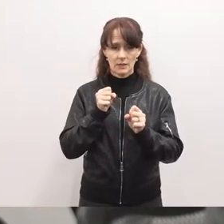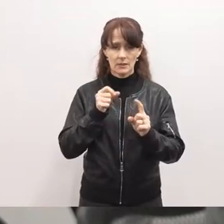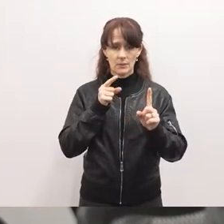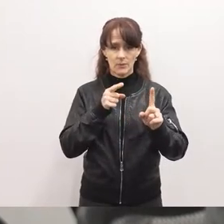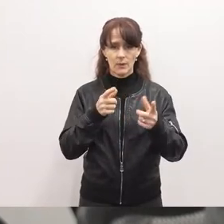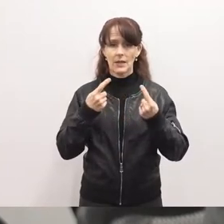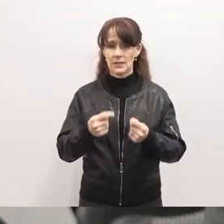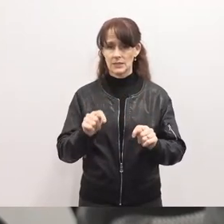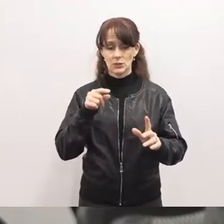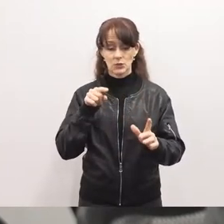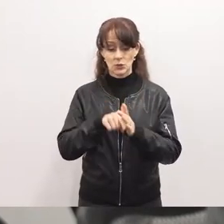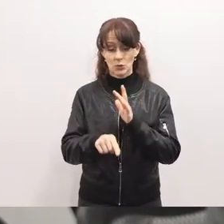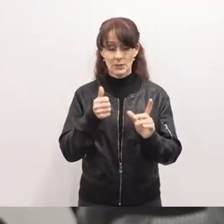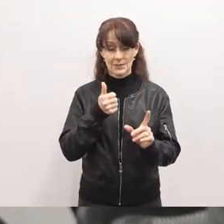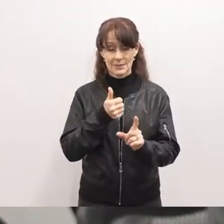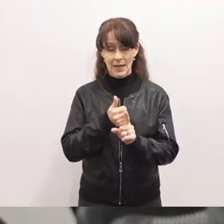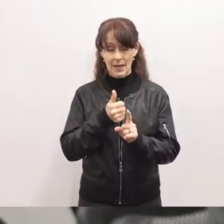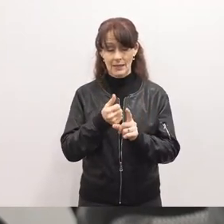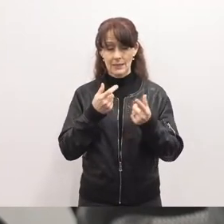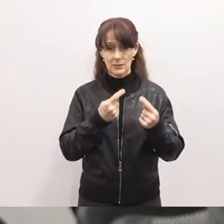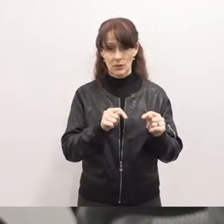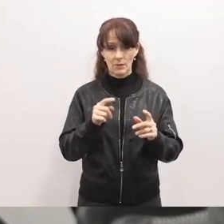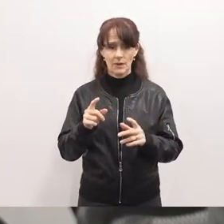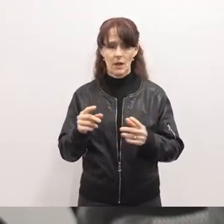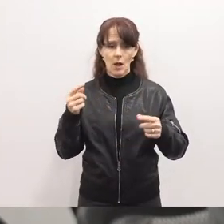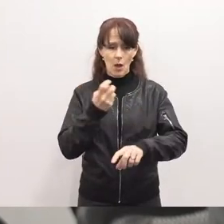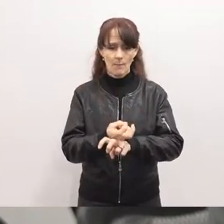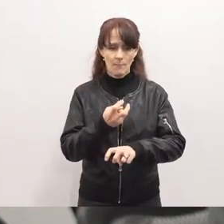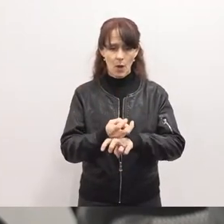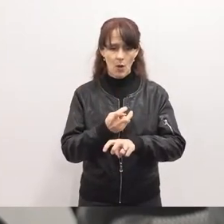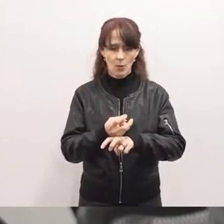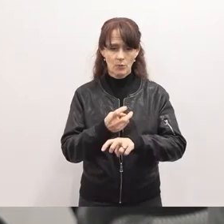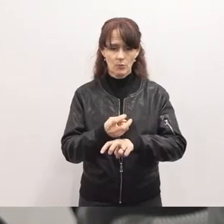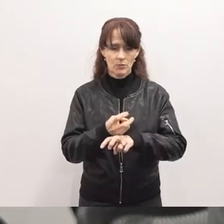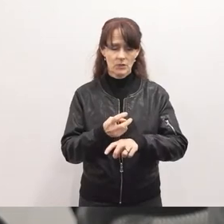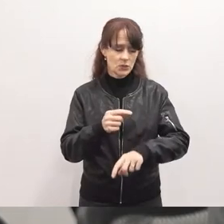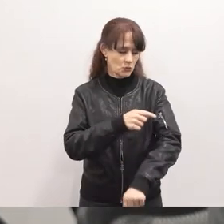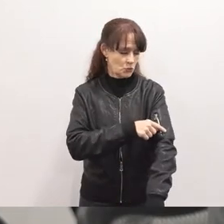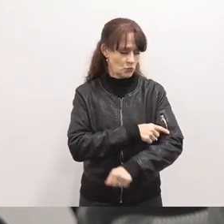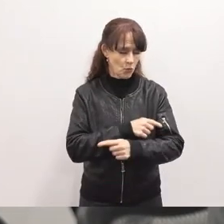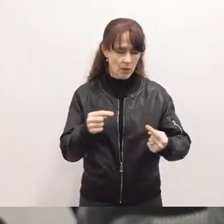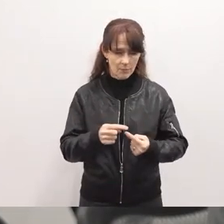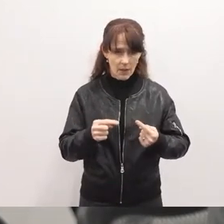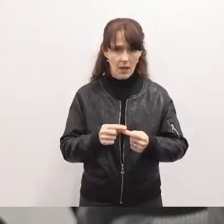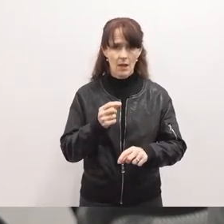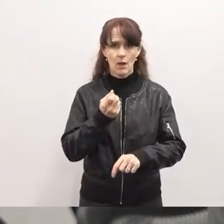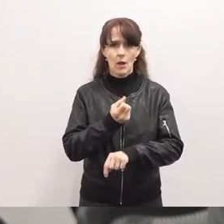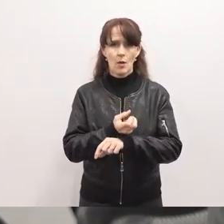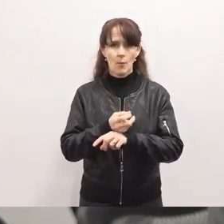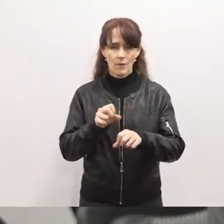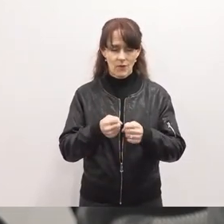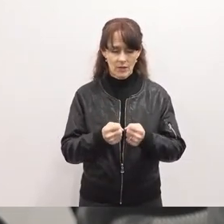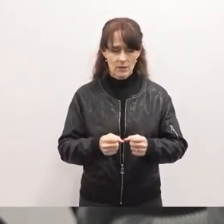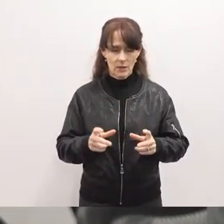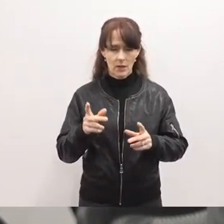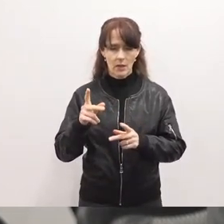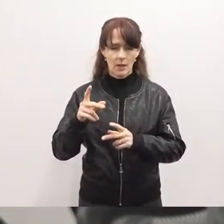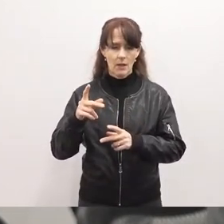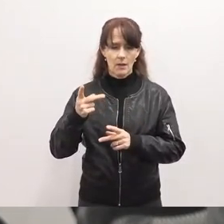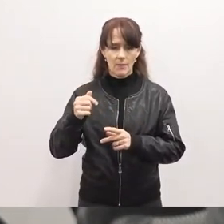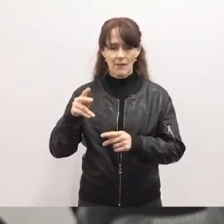attempt, 10% bone and joint pain, arthritis, blurred disc margins, bone fracture, joint disorder, pelvic